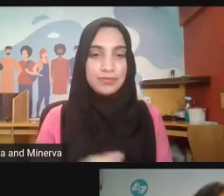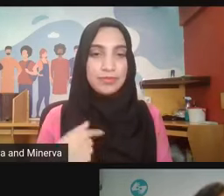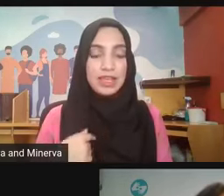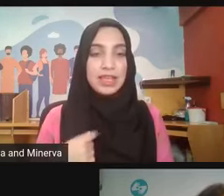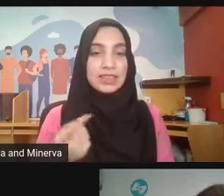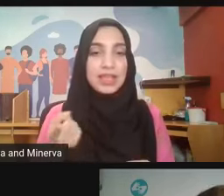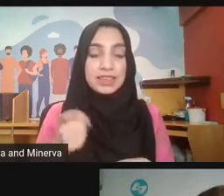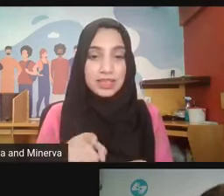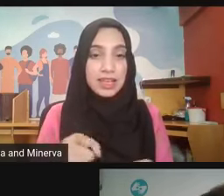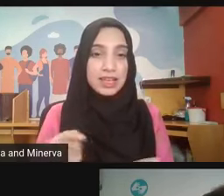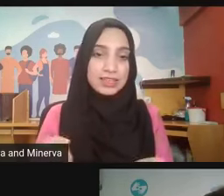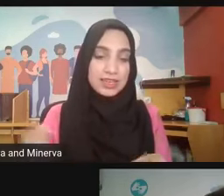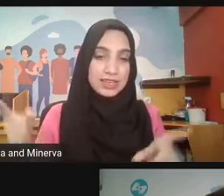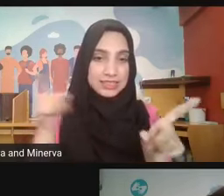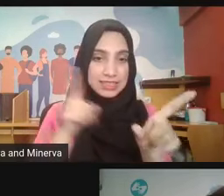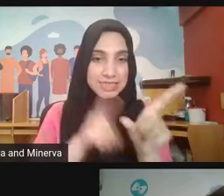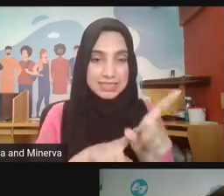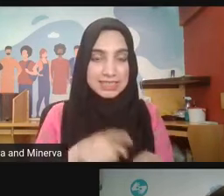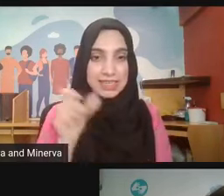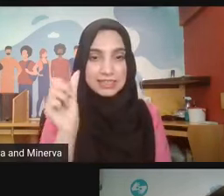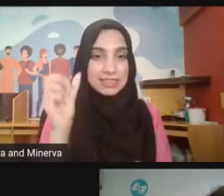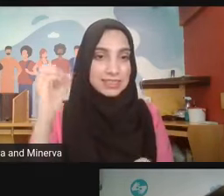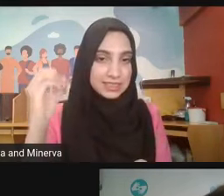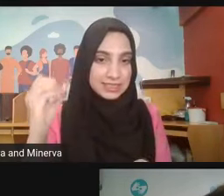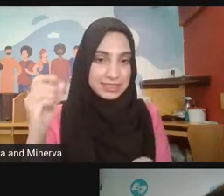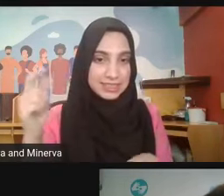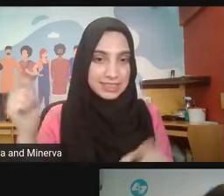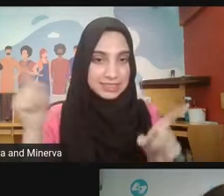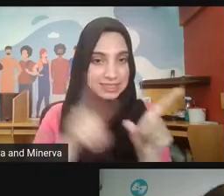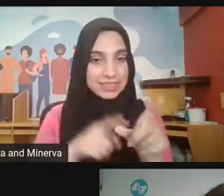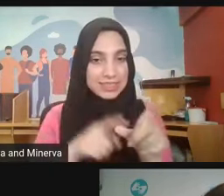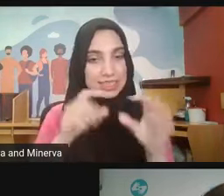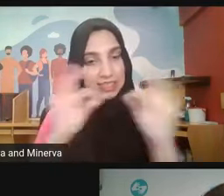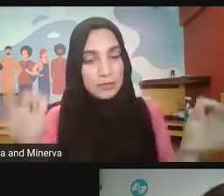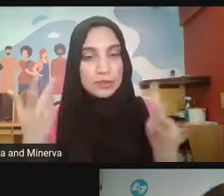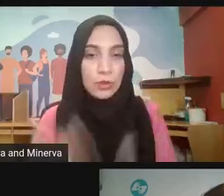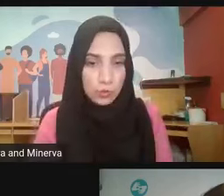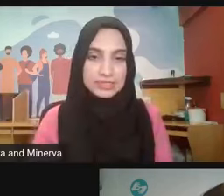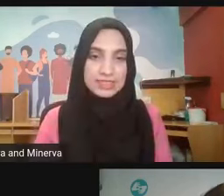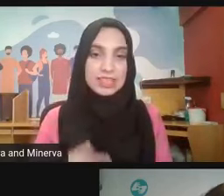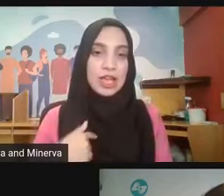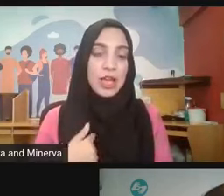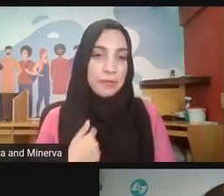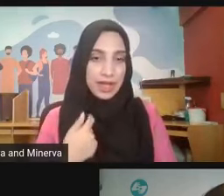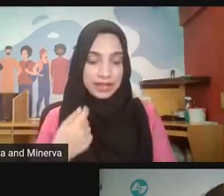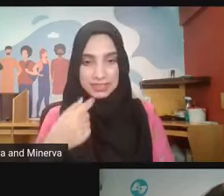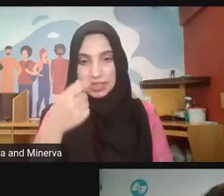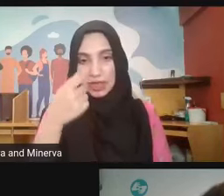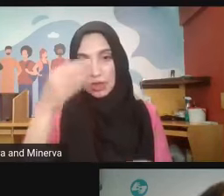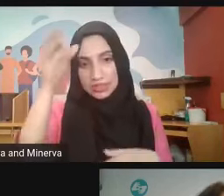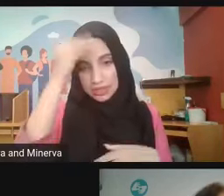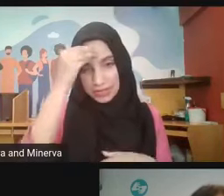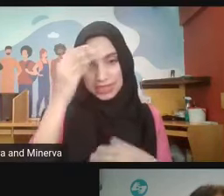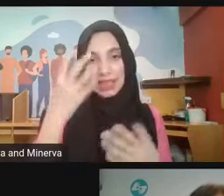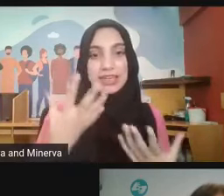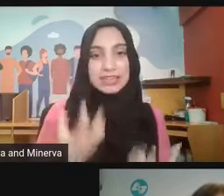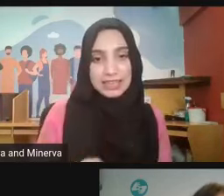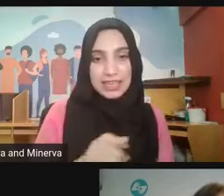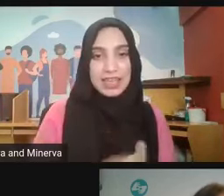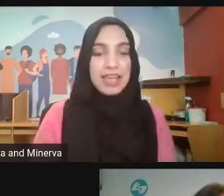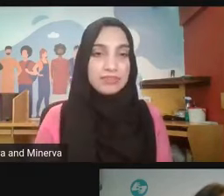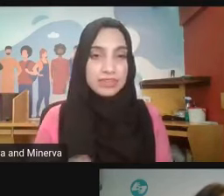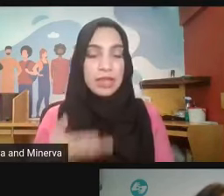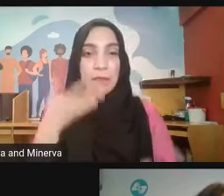As part of our corporate social responsibility, which is a public service mission, we have